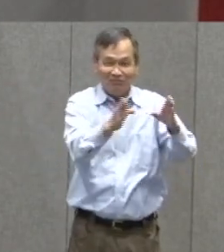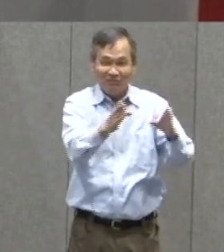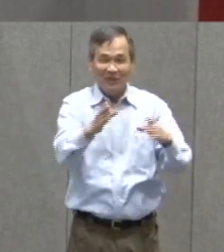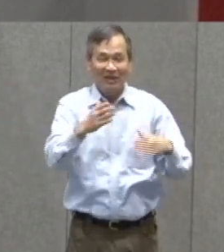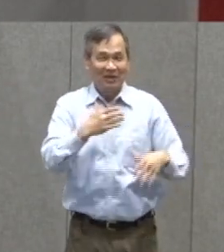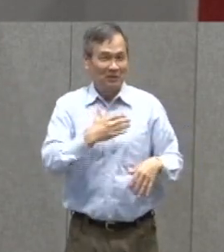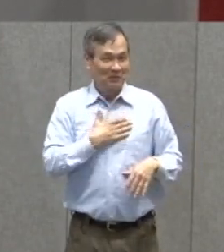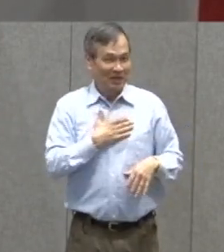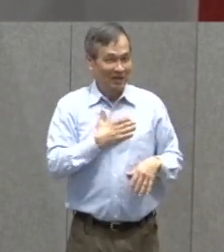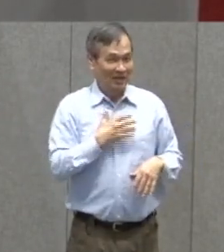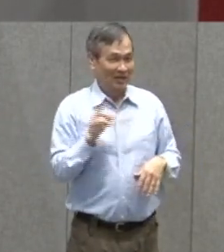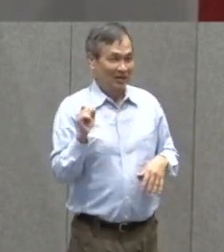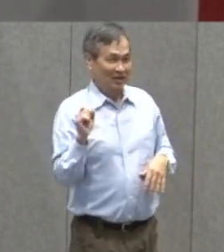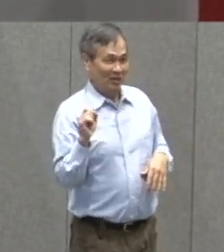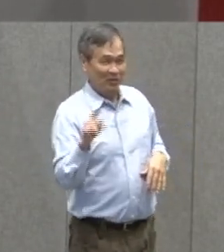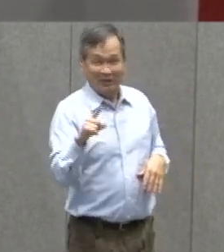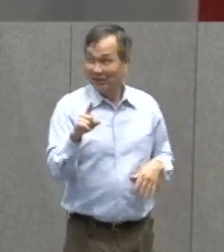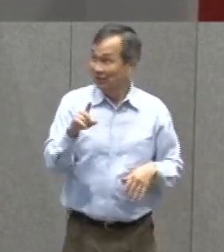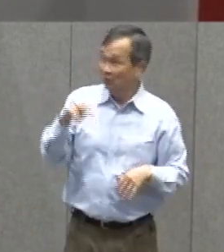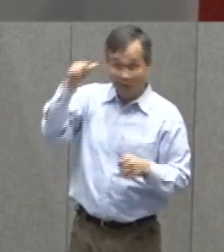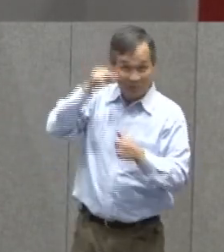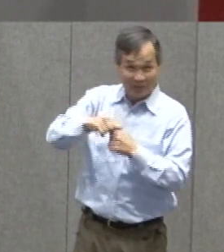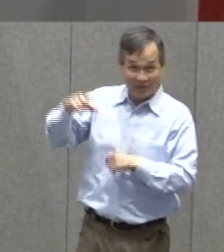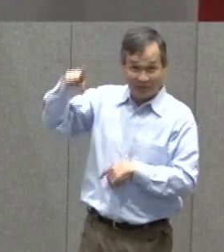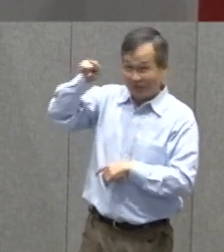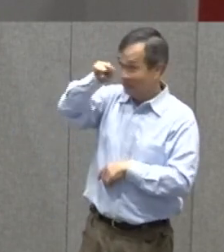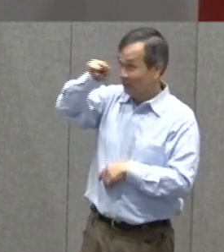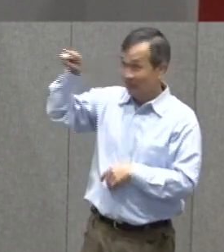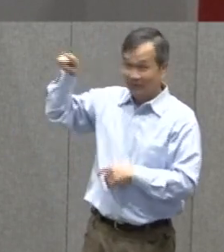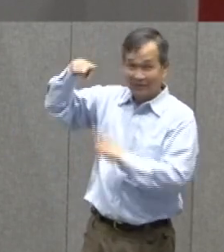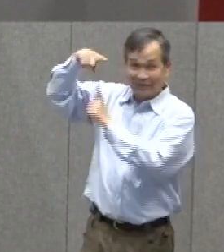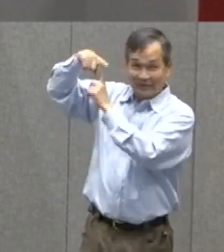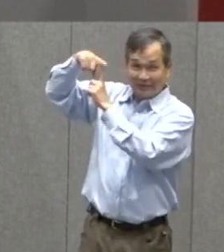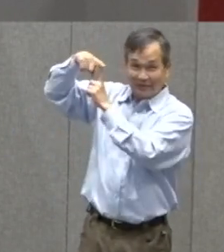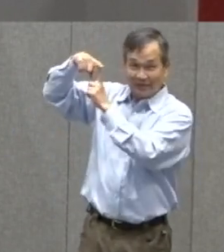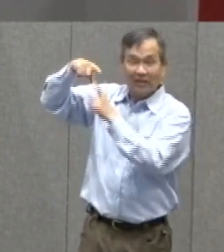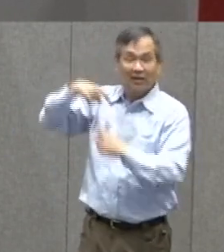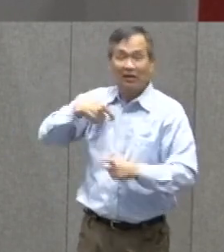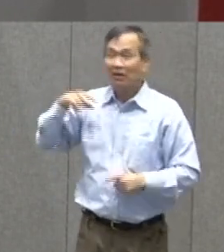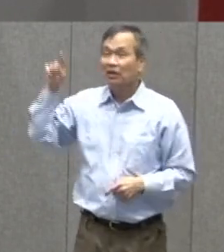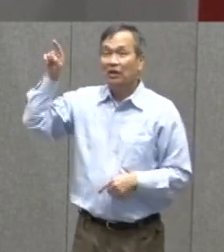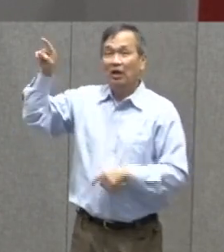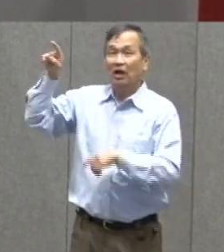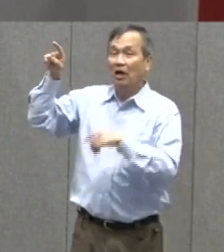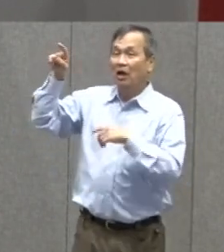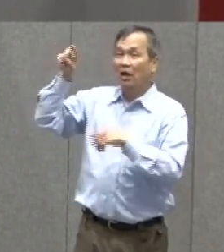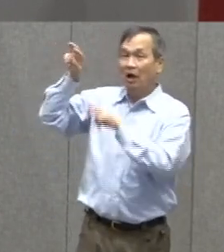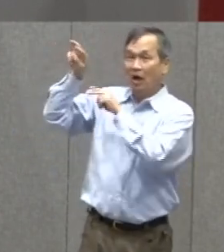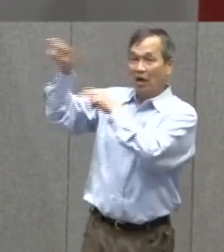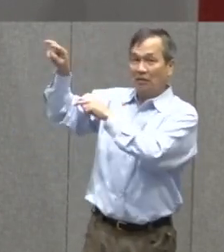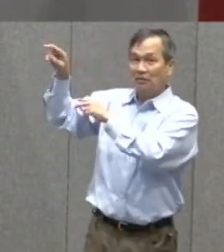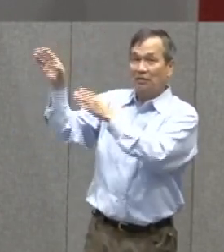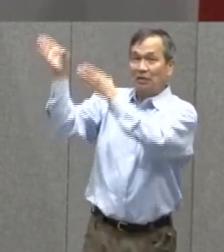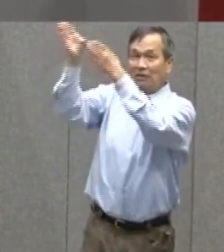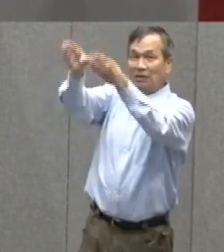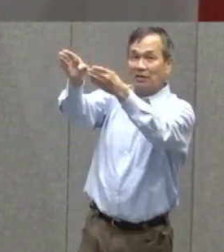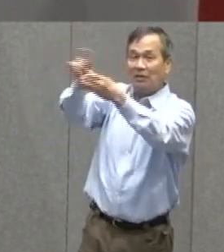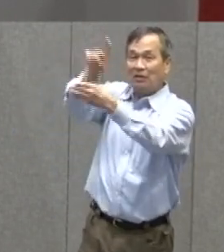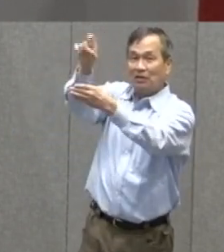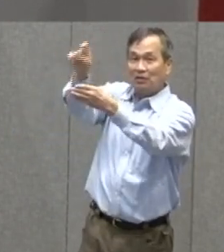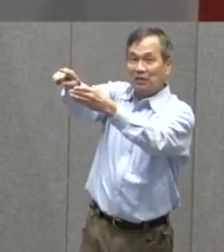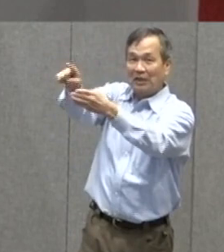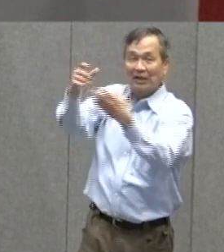my question T chart there, and I want you to be able to write questions.